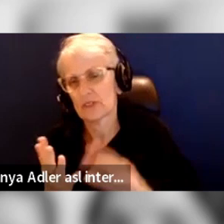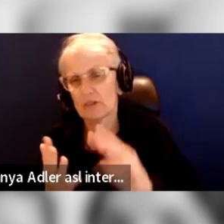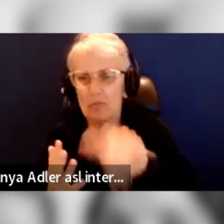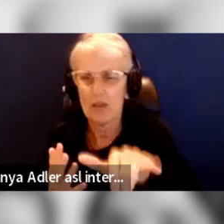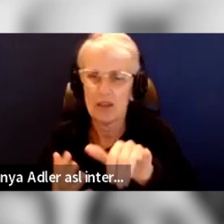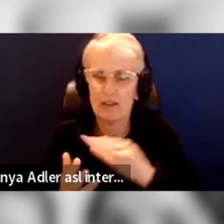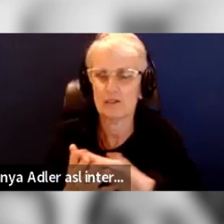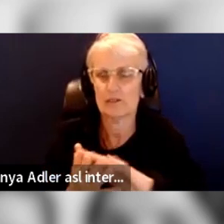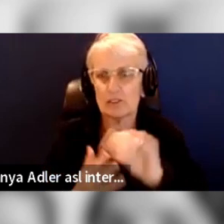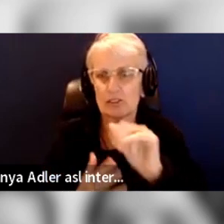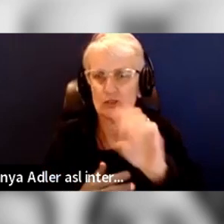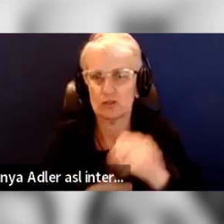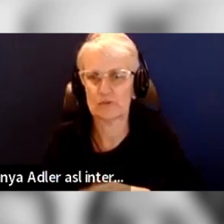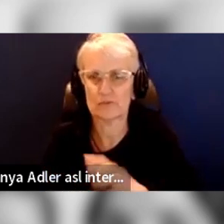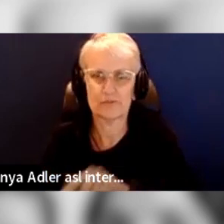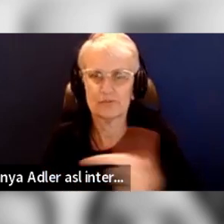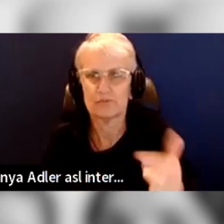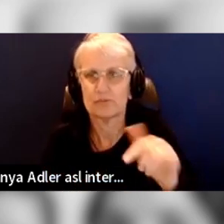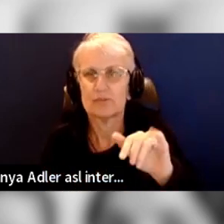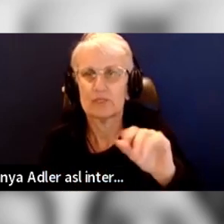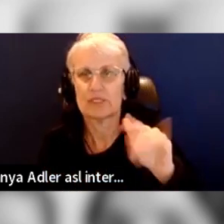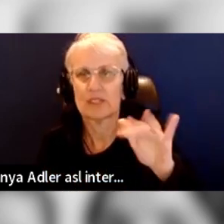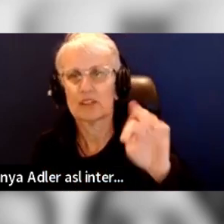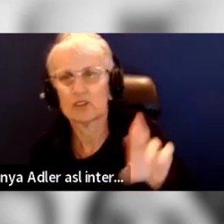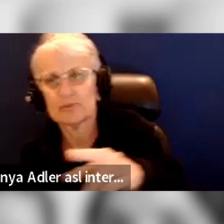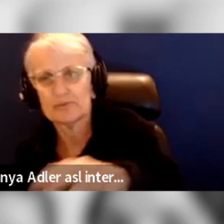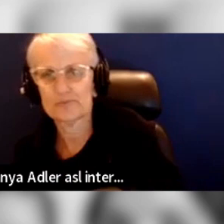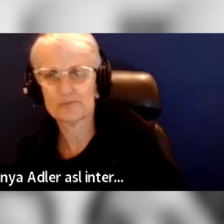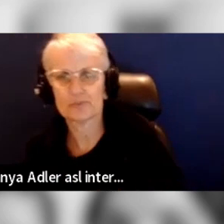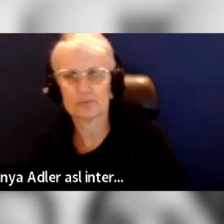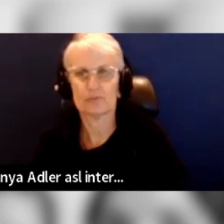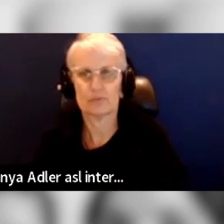Great, thank you. Next, we'll go to Tyler. Tyler, feel free to unmute yourself.